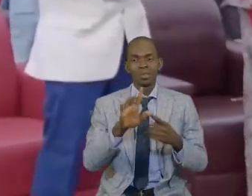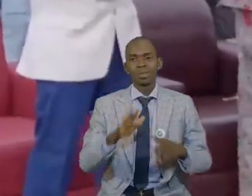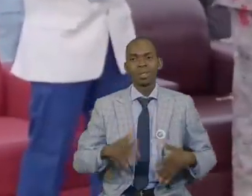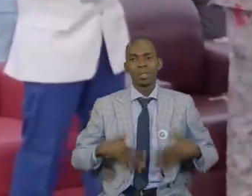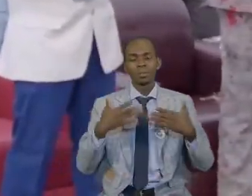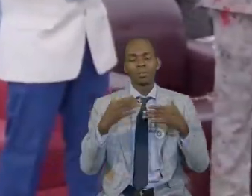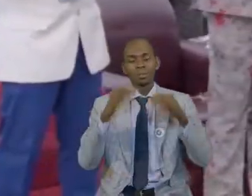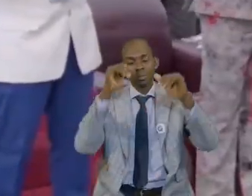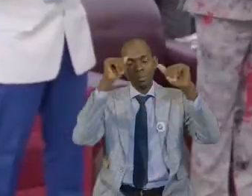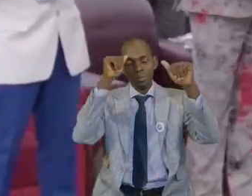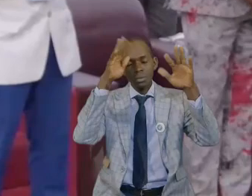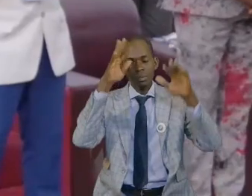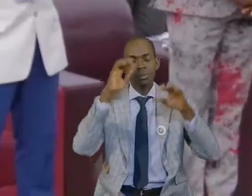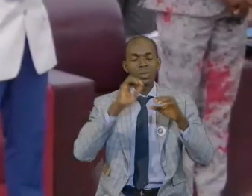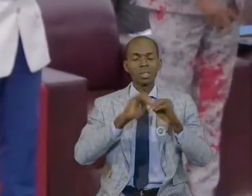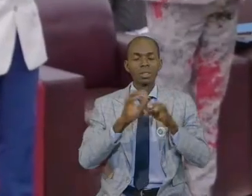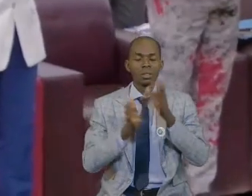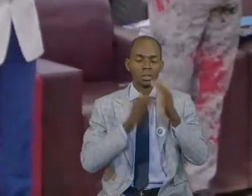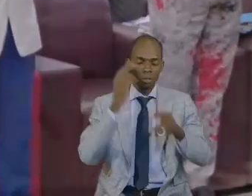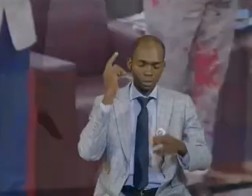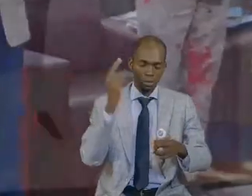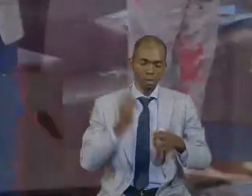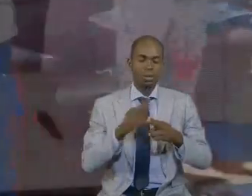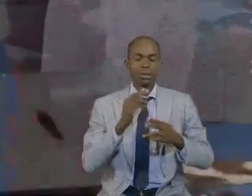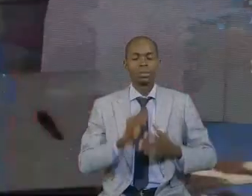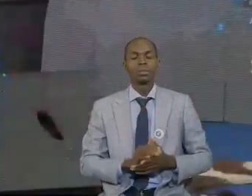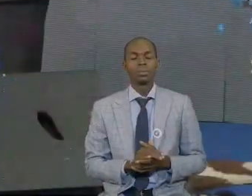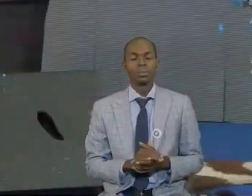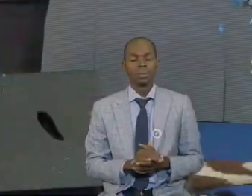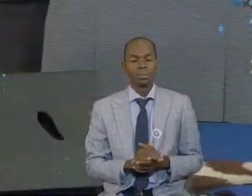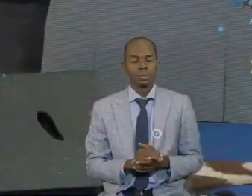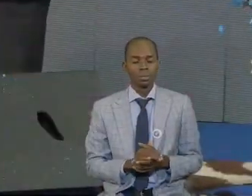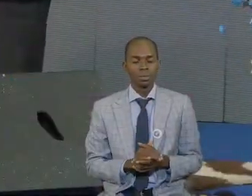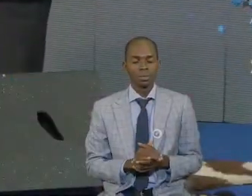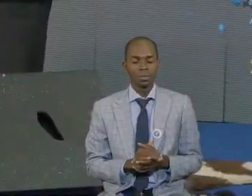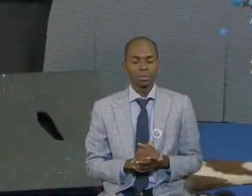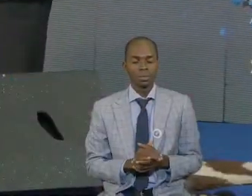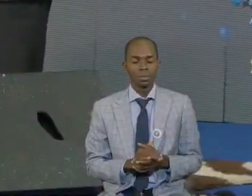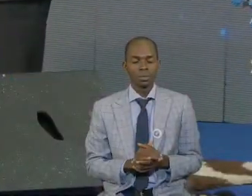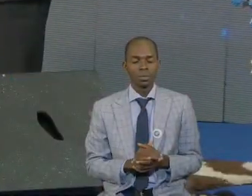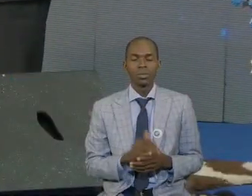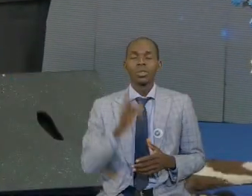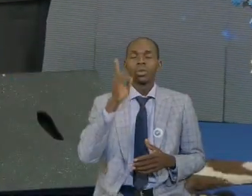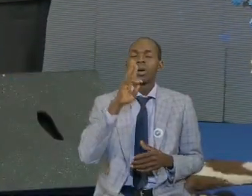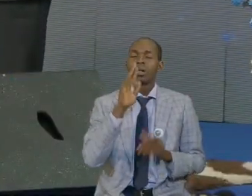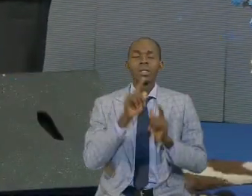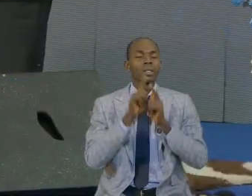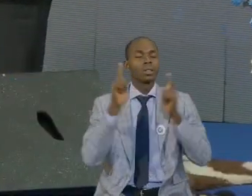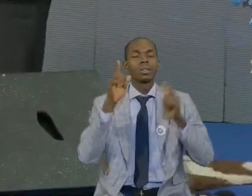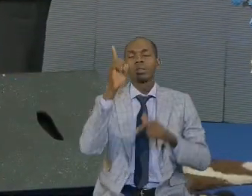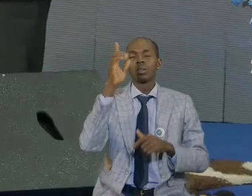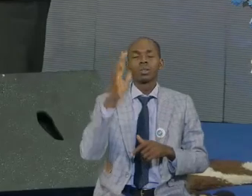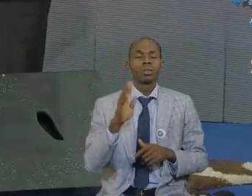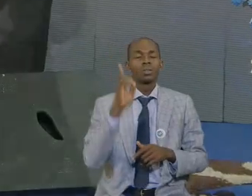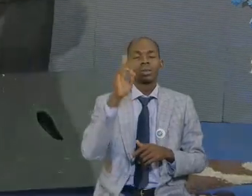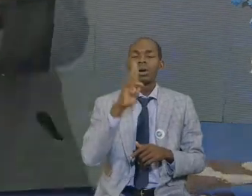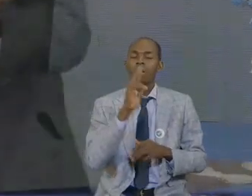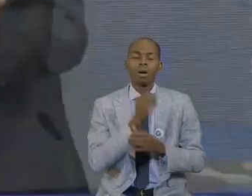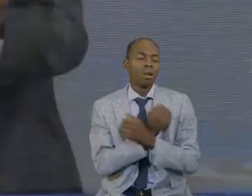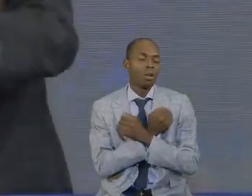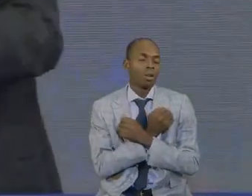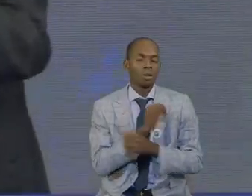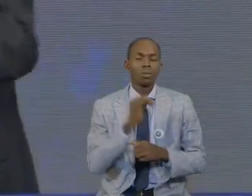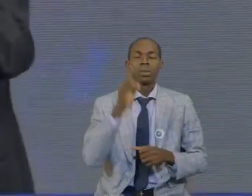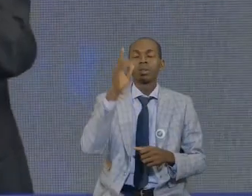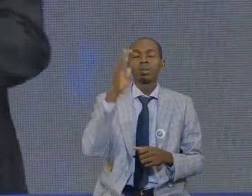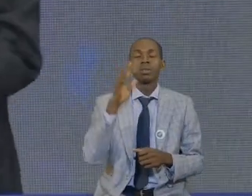Father, in Jesus' name, you are a great God. You are a loving God.